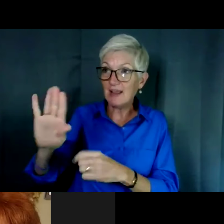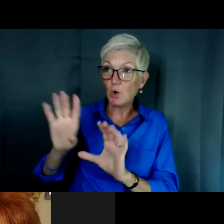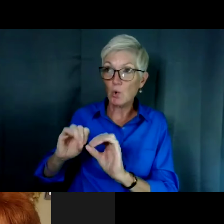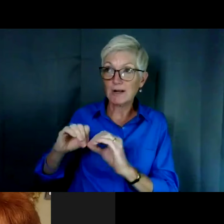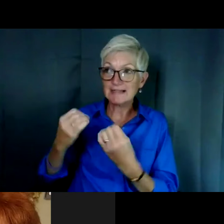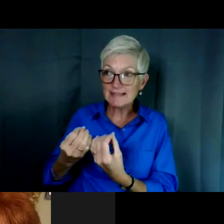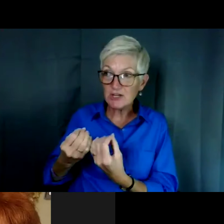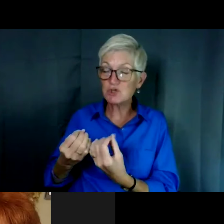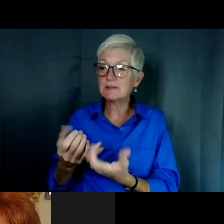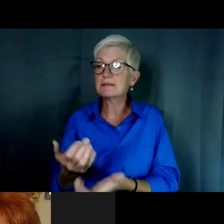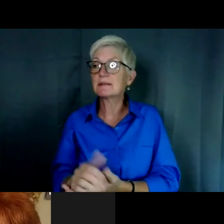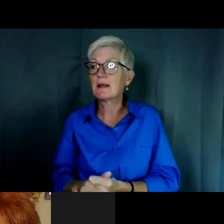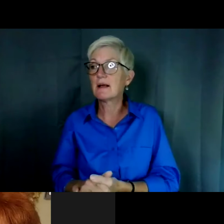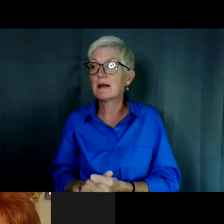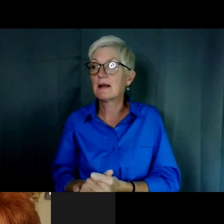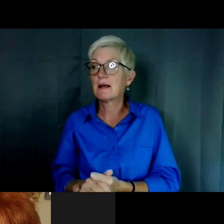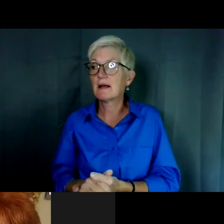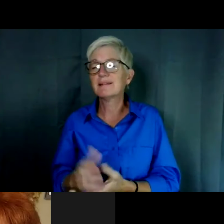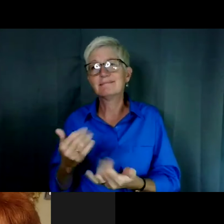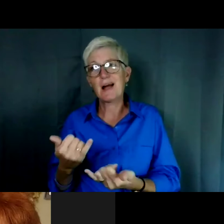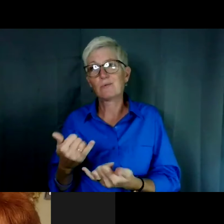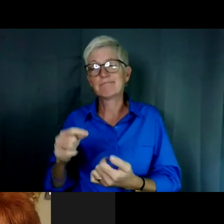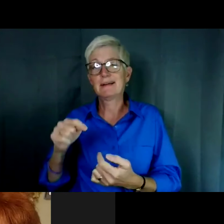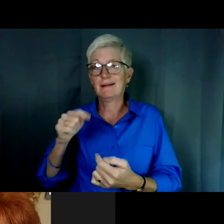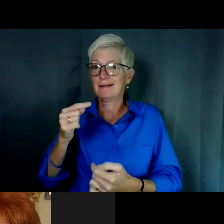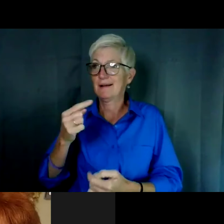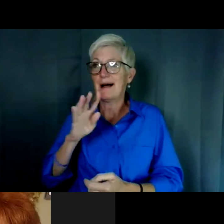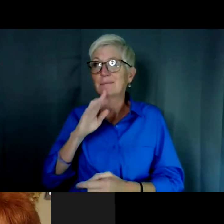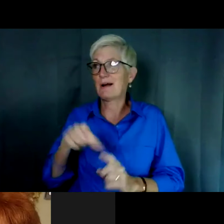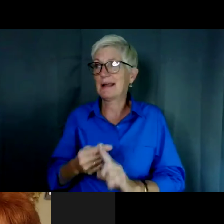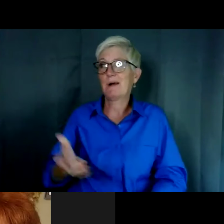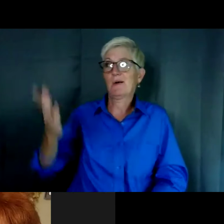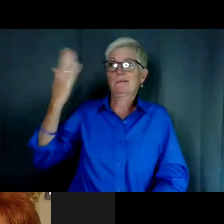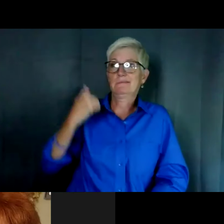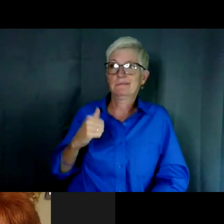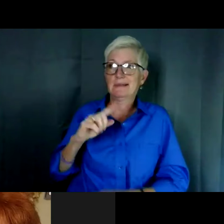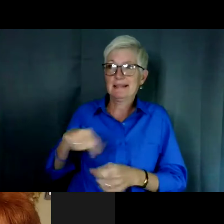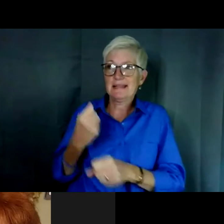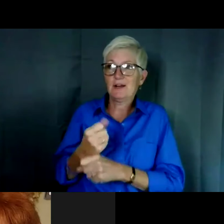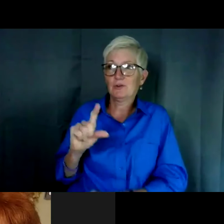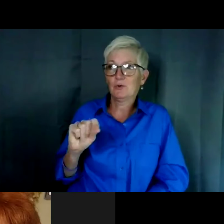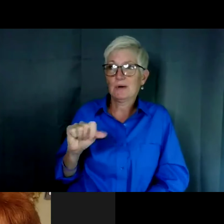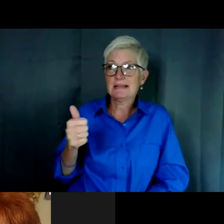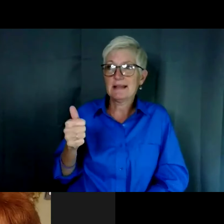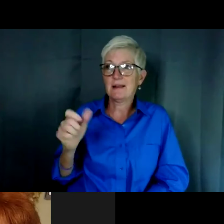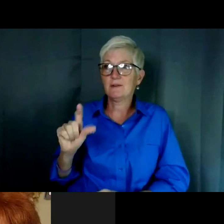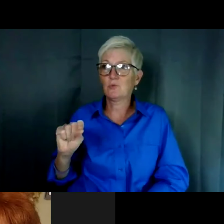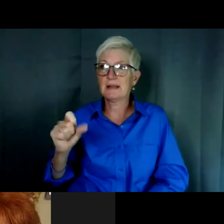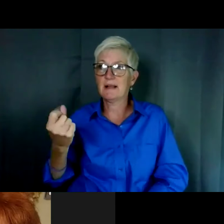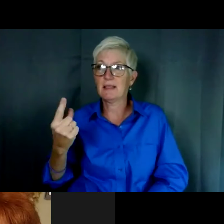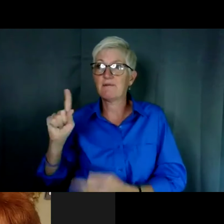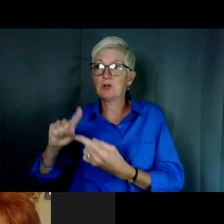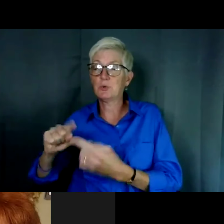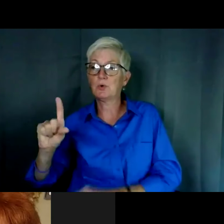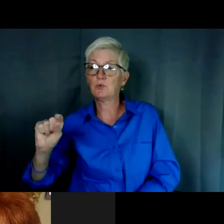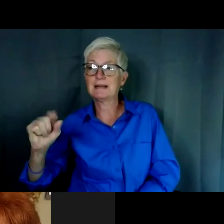And now this is going back, you know, way back starting in 2010, 2011 until about 2016.